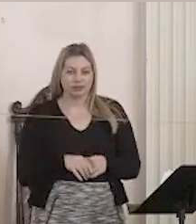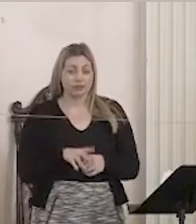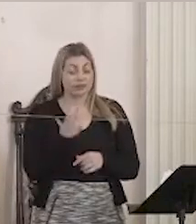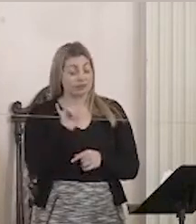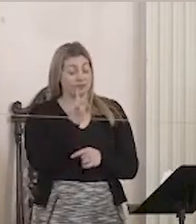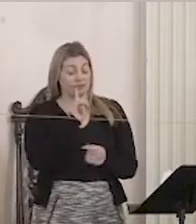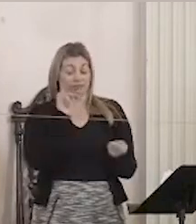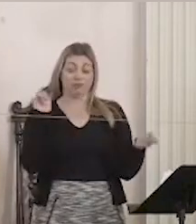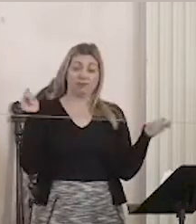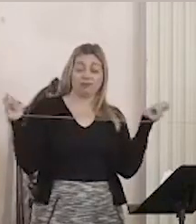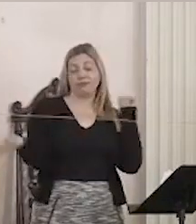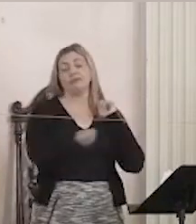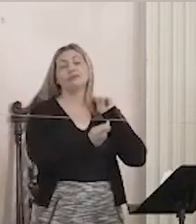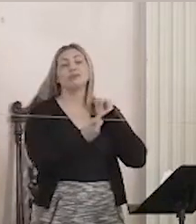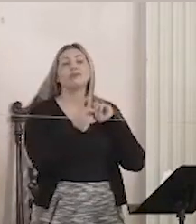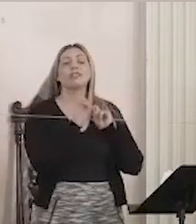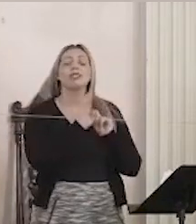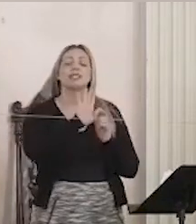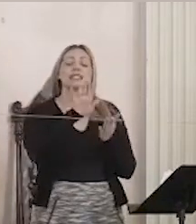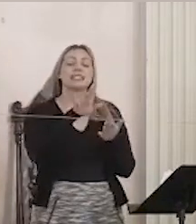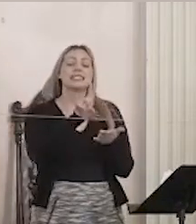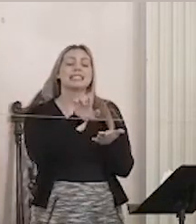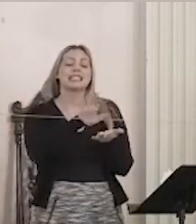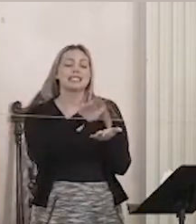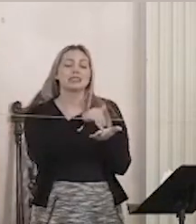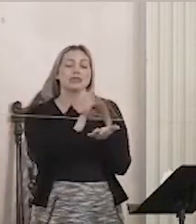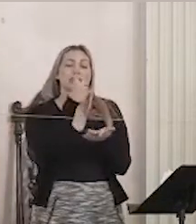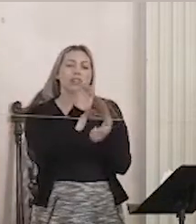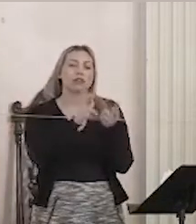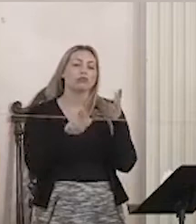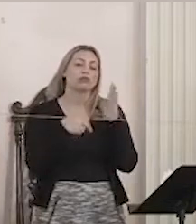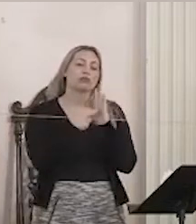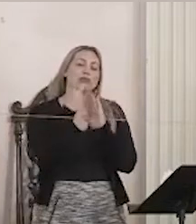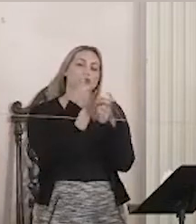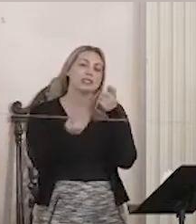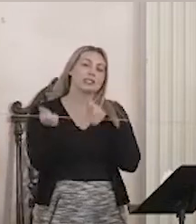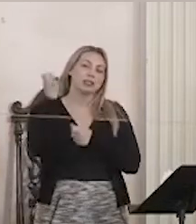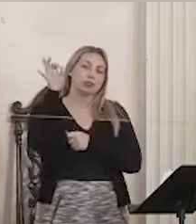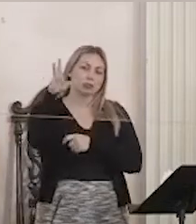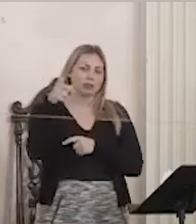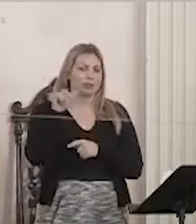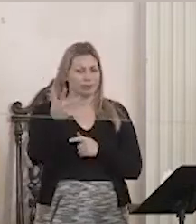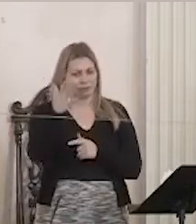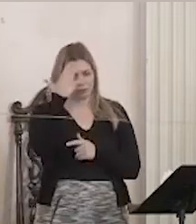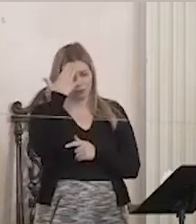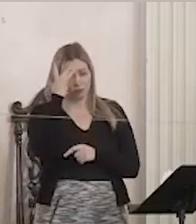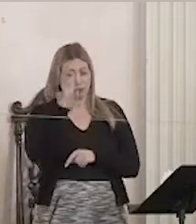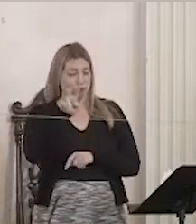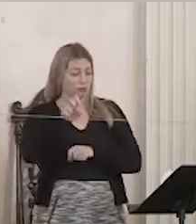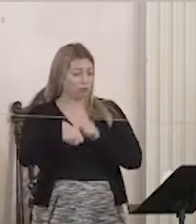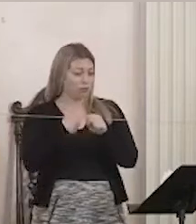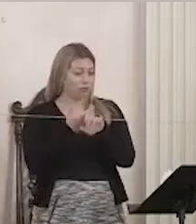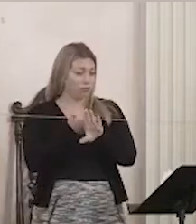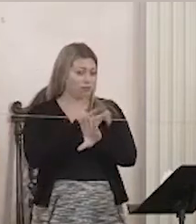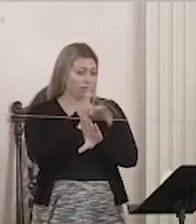That's a radical decentering of the role of senior minister as it had been known for at least the last two centuries.